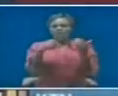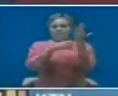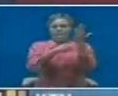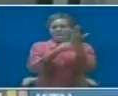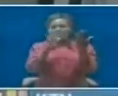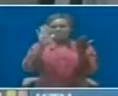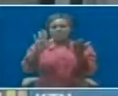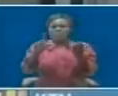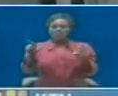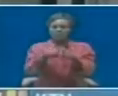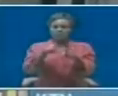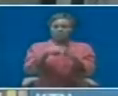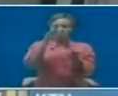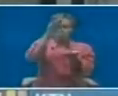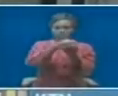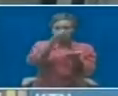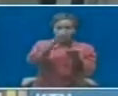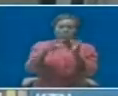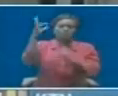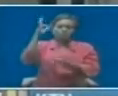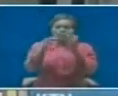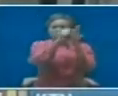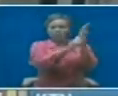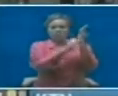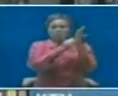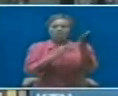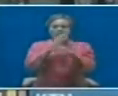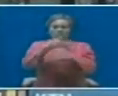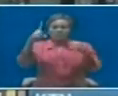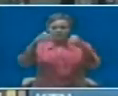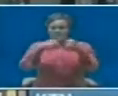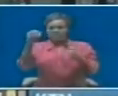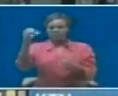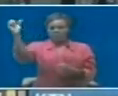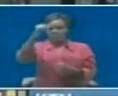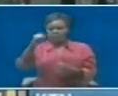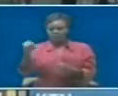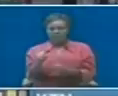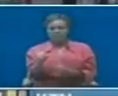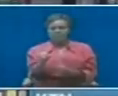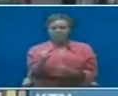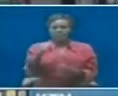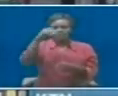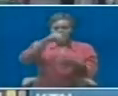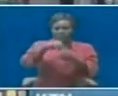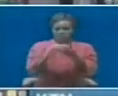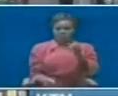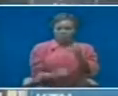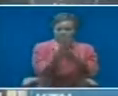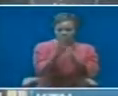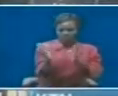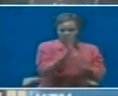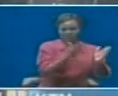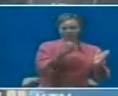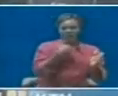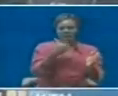its reliance on the dry cell batteries, which currently account for more than 60% of Eveready's revenues. Among the products in the pipeline are a